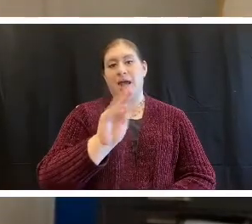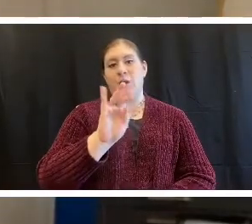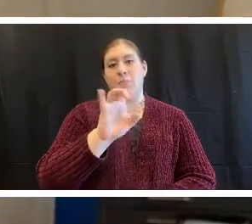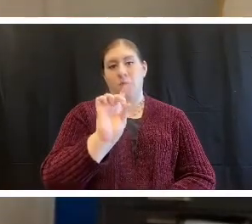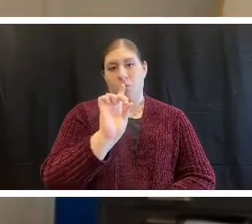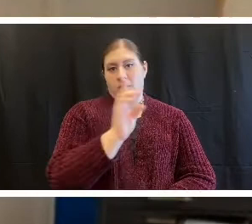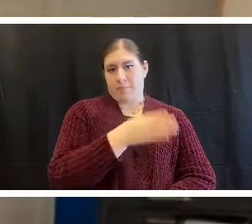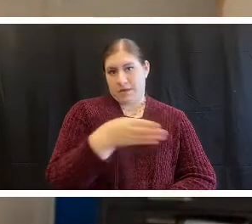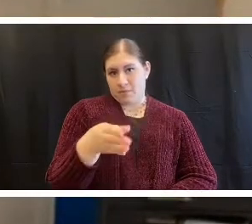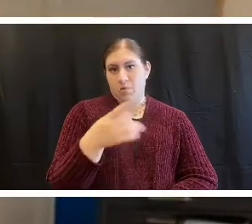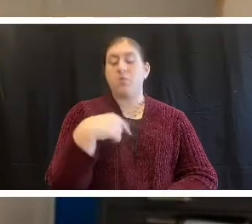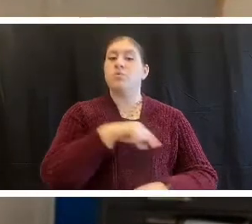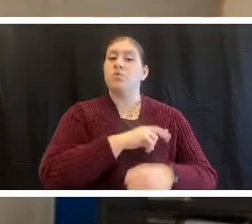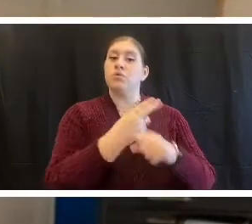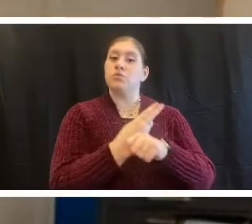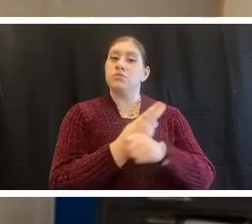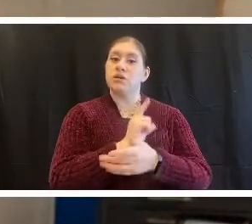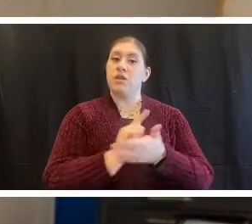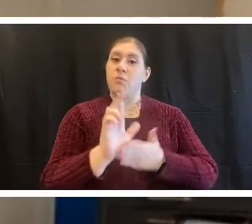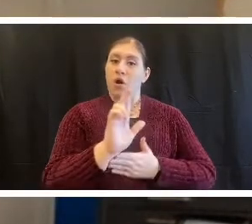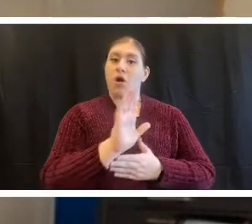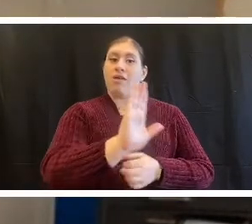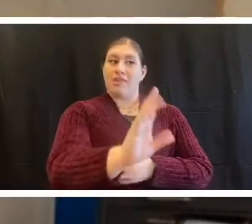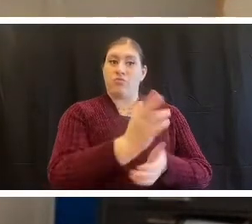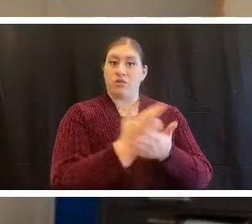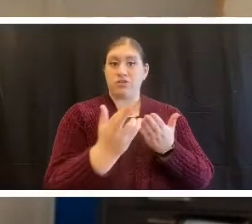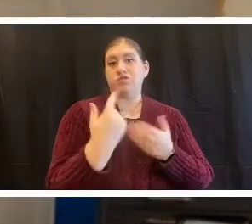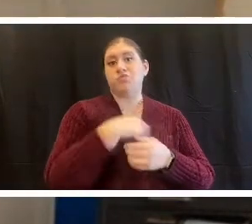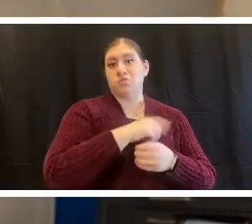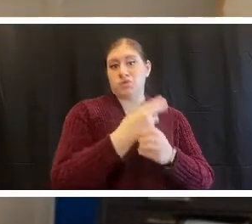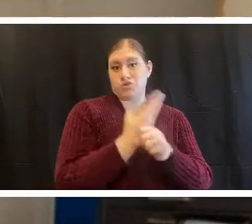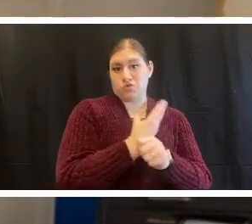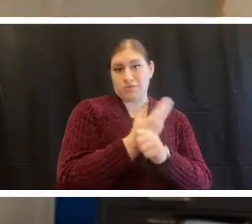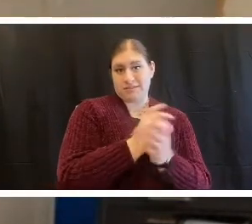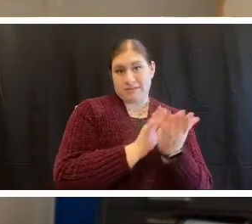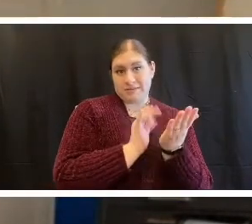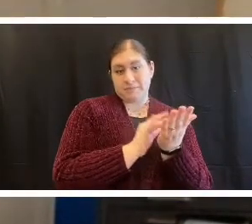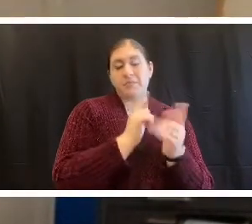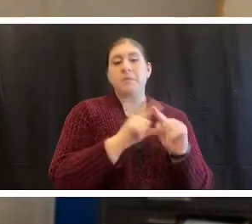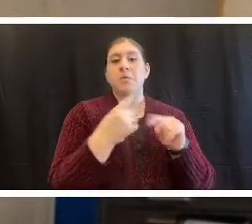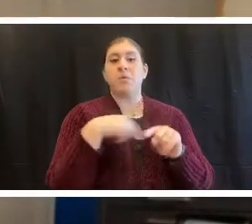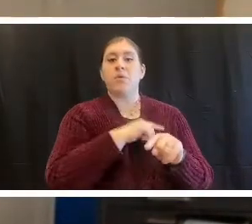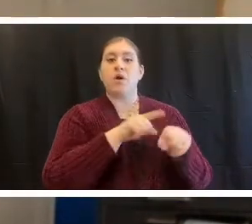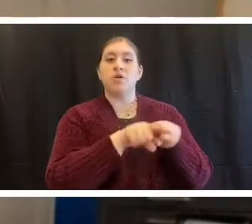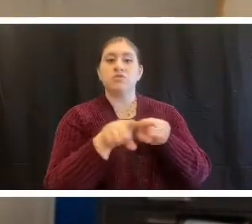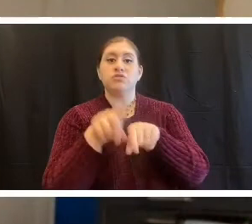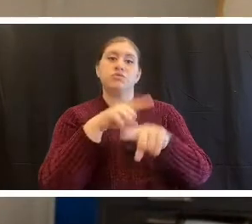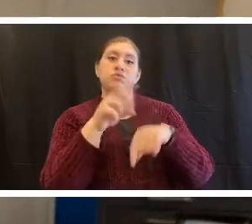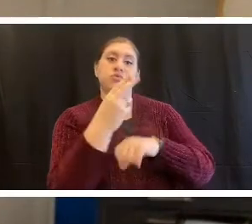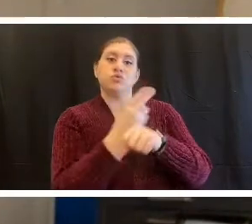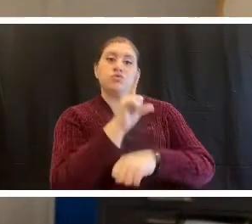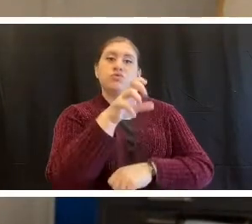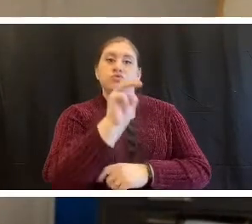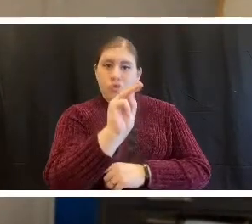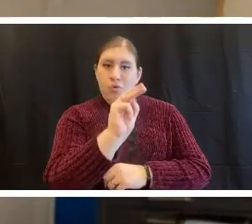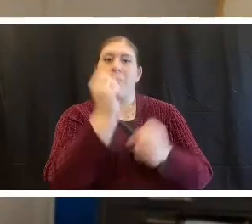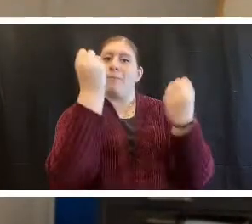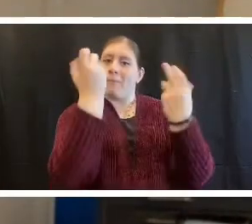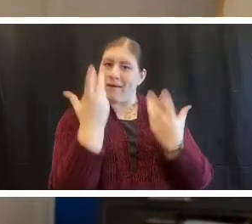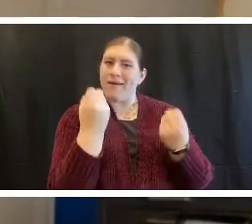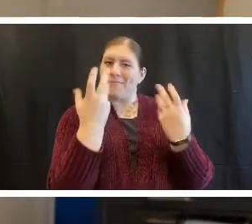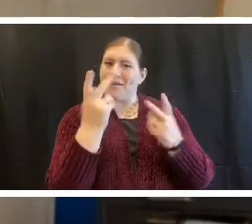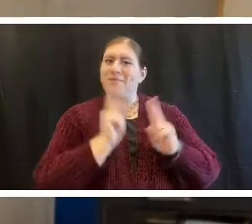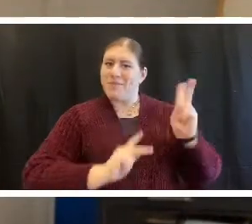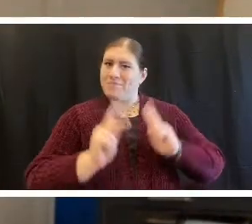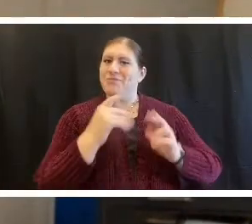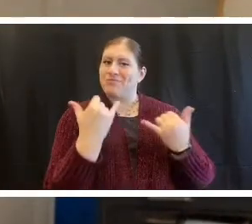using the tools that Lamar provides in Blackboard. We're also using Zoom, of course, like a lot of